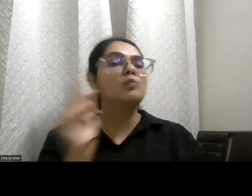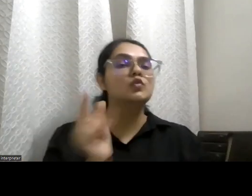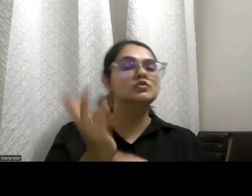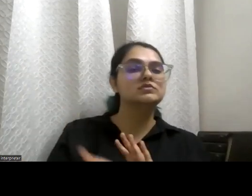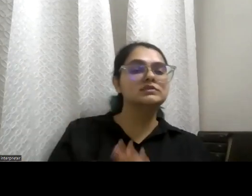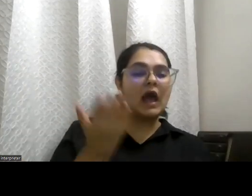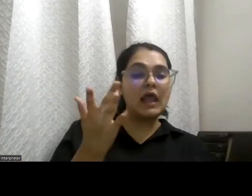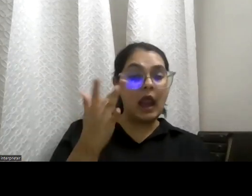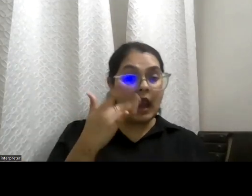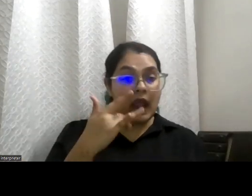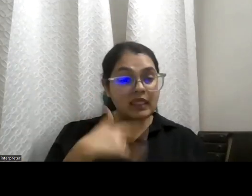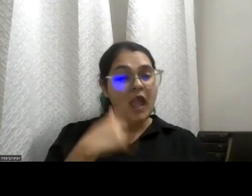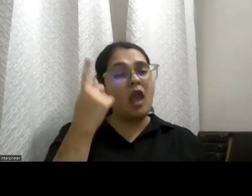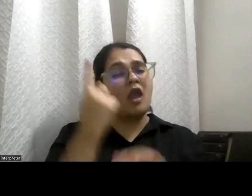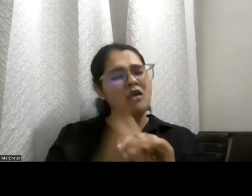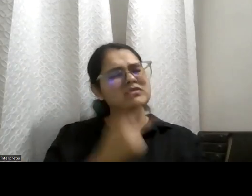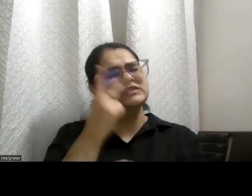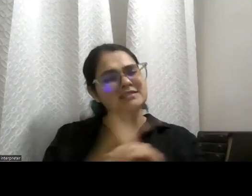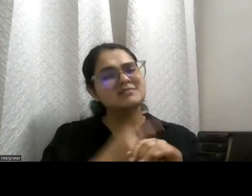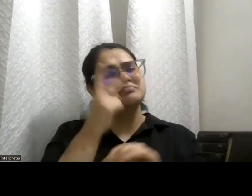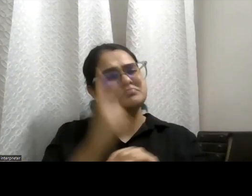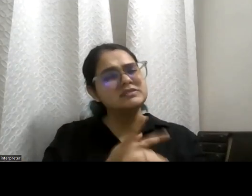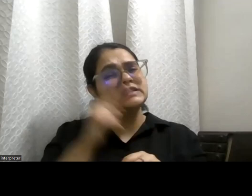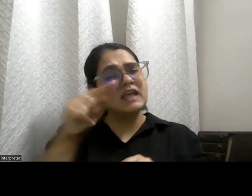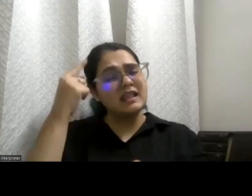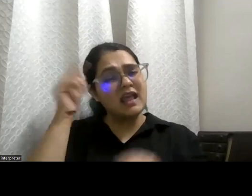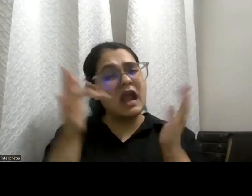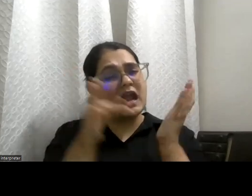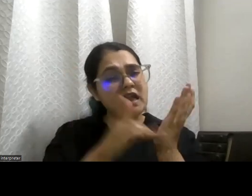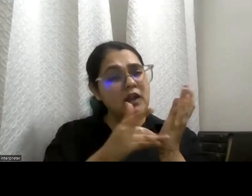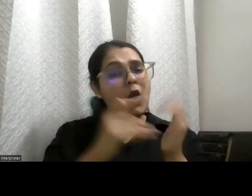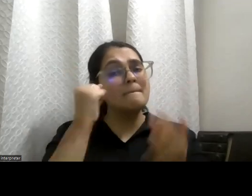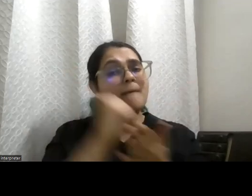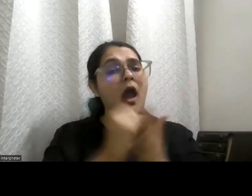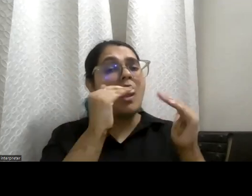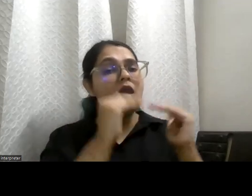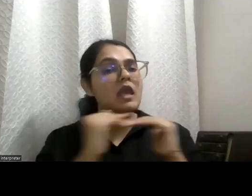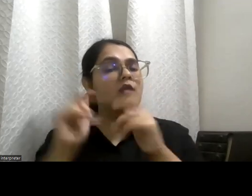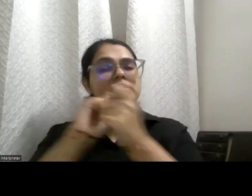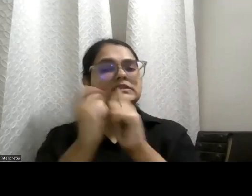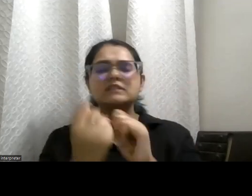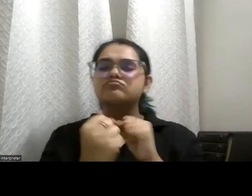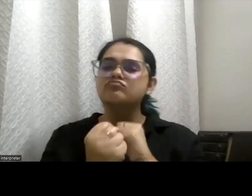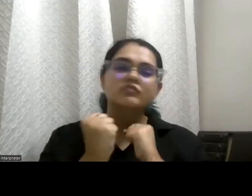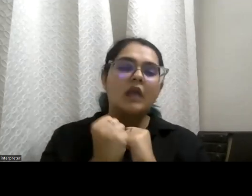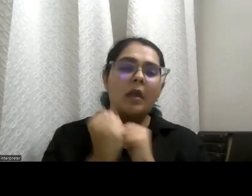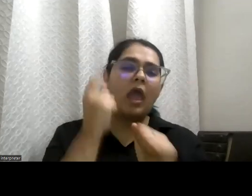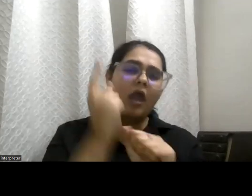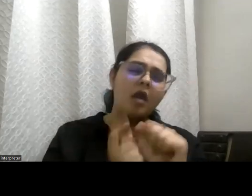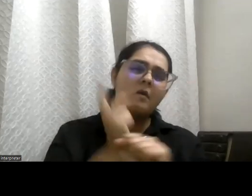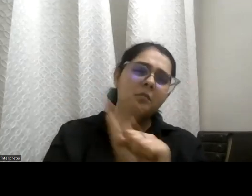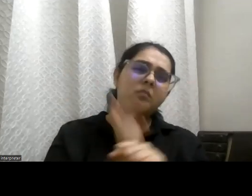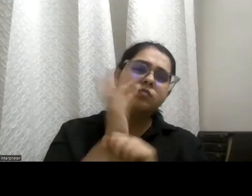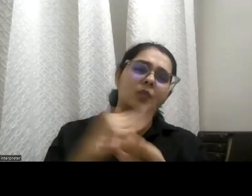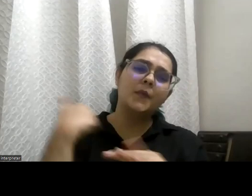takes ages or years to make the technology equitable. Okay, so whether